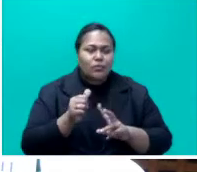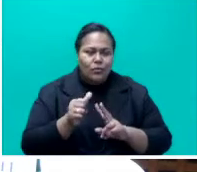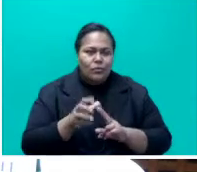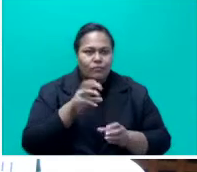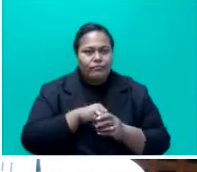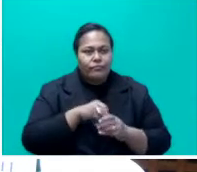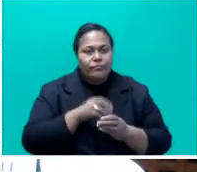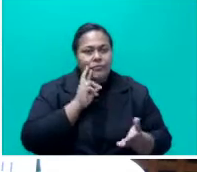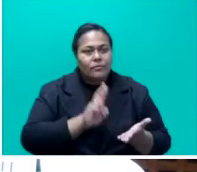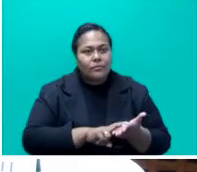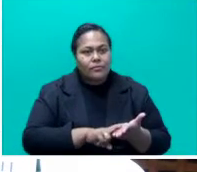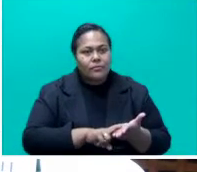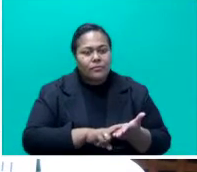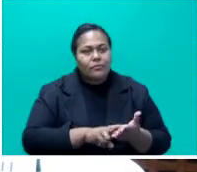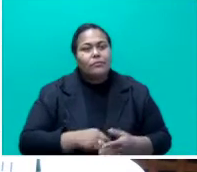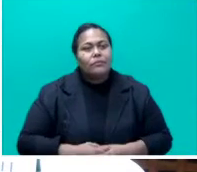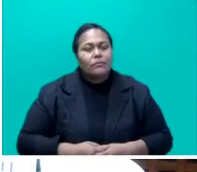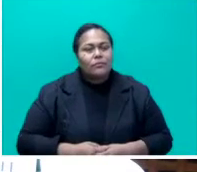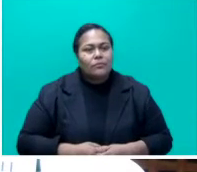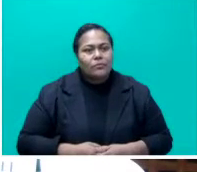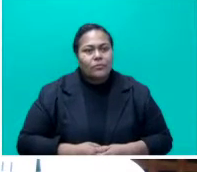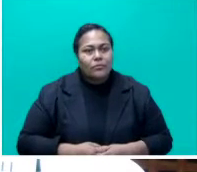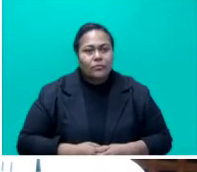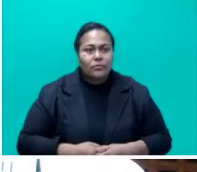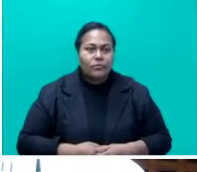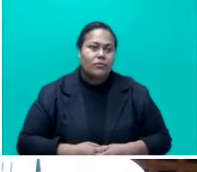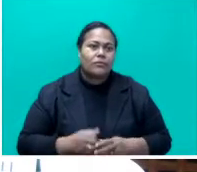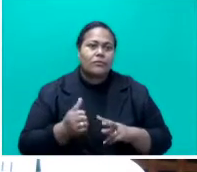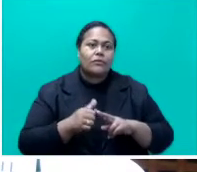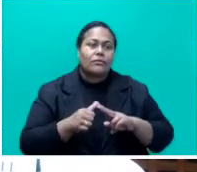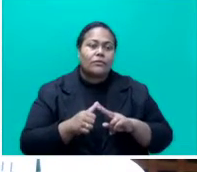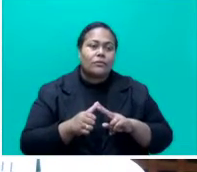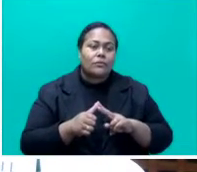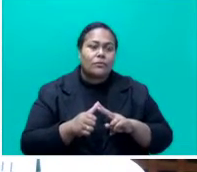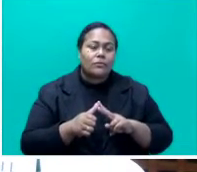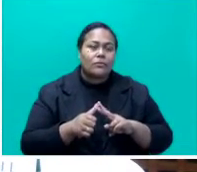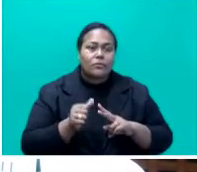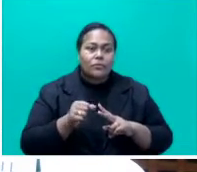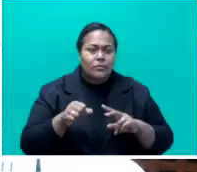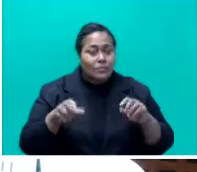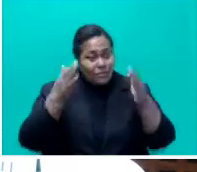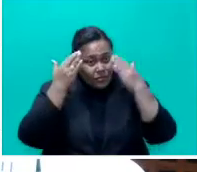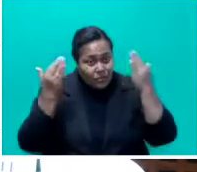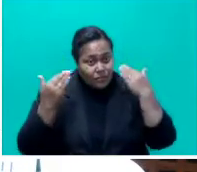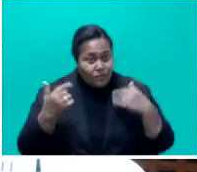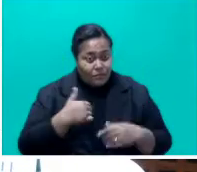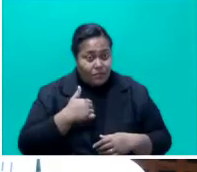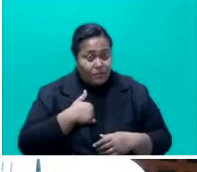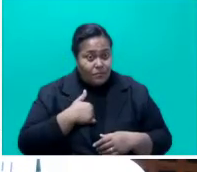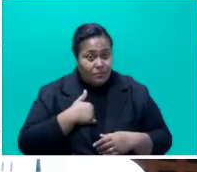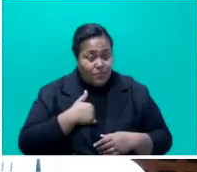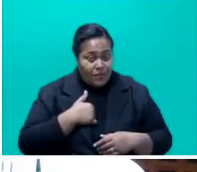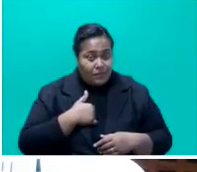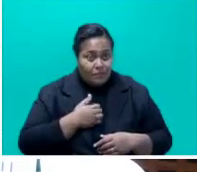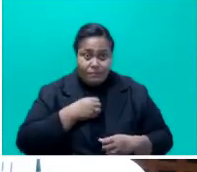have interesting information. And of course, Mr. Speaker, I am quoting from the findings of